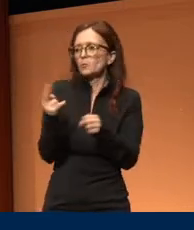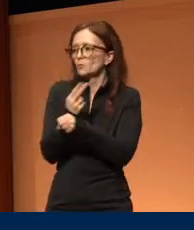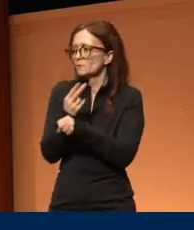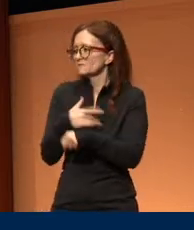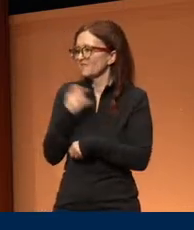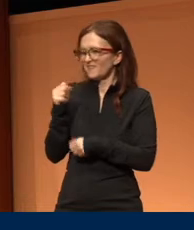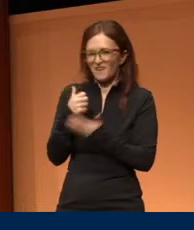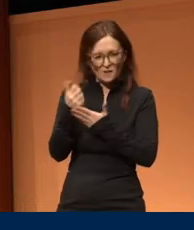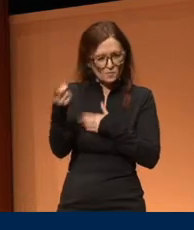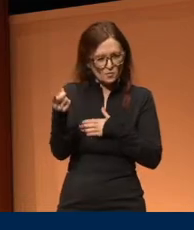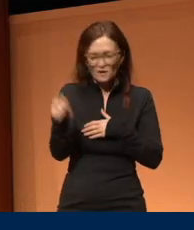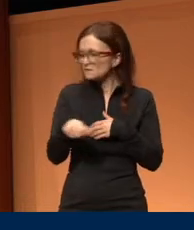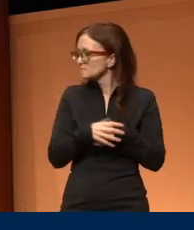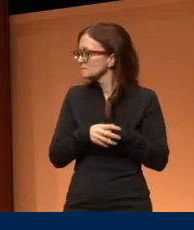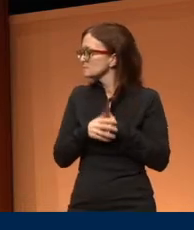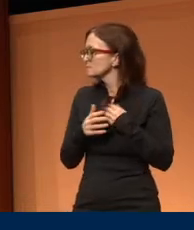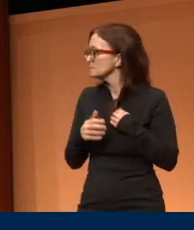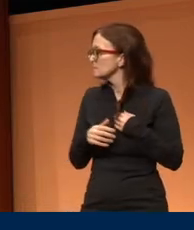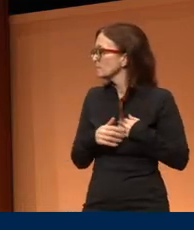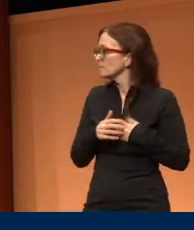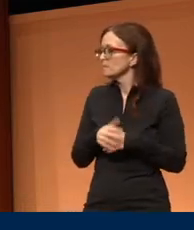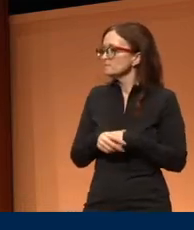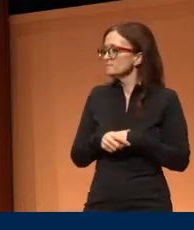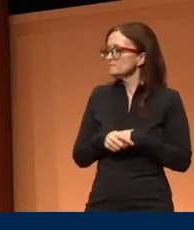Does that help? Good.